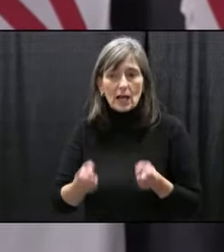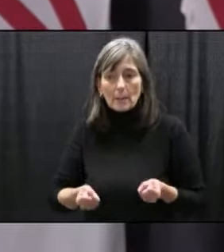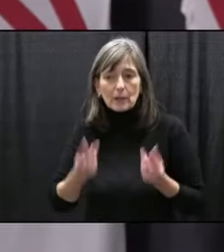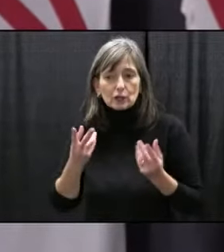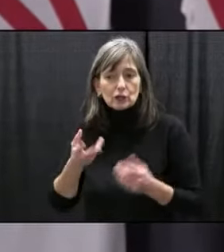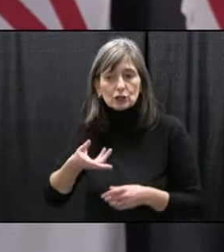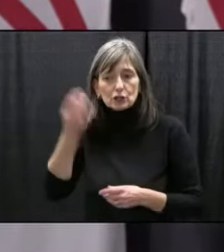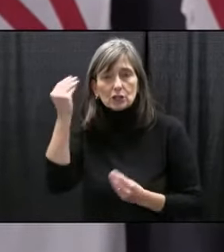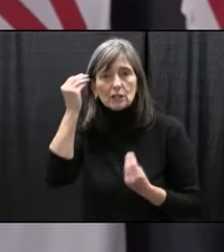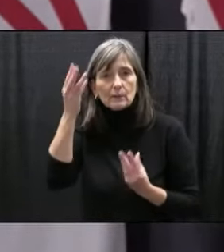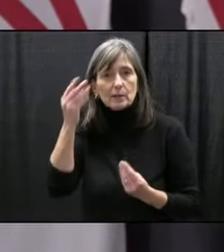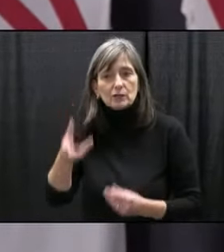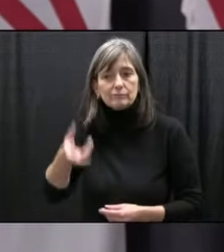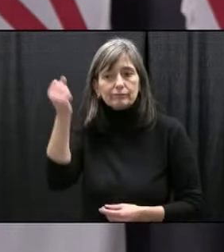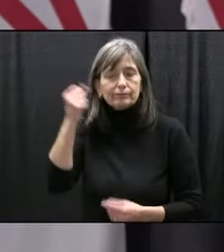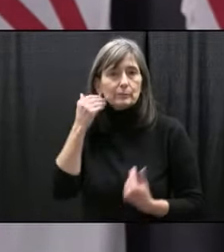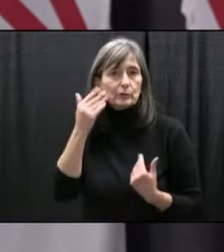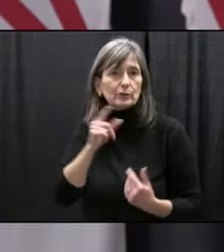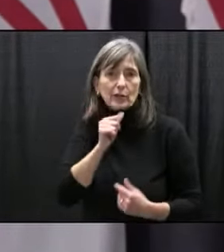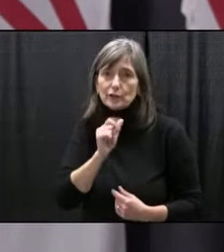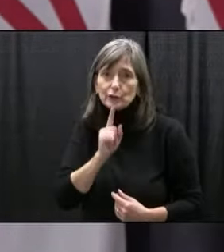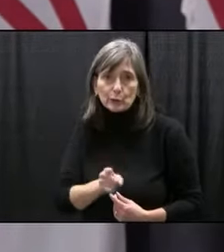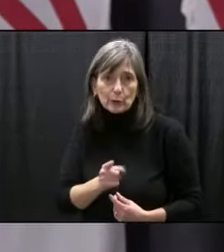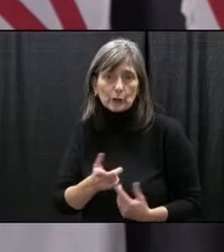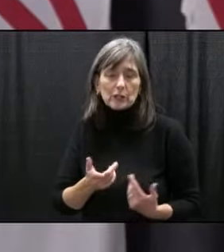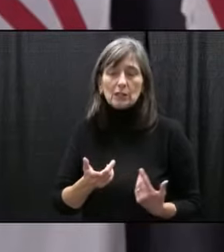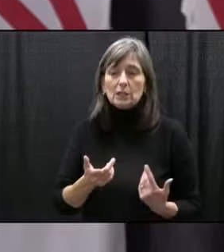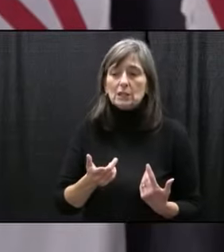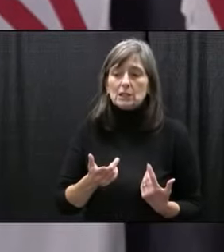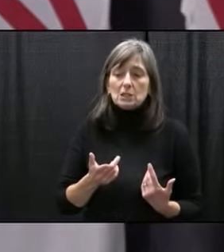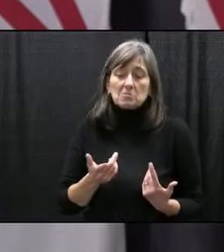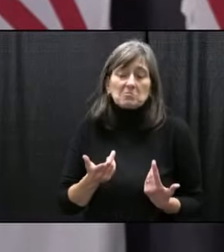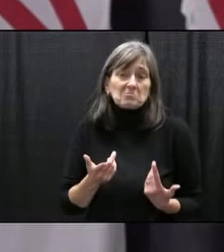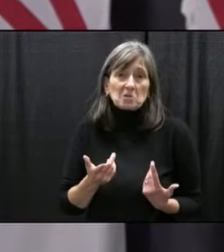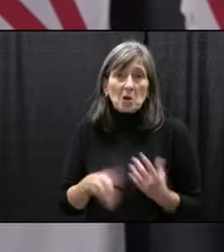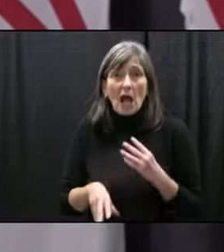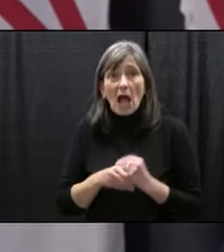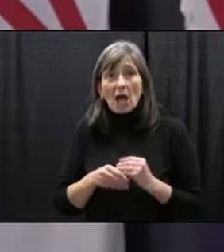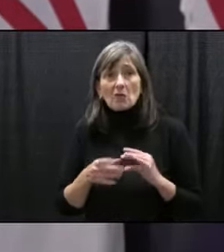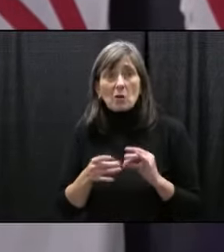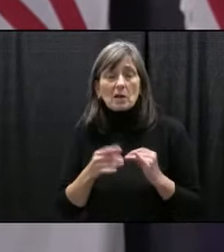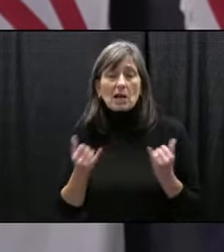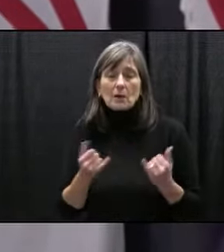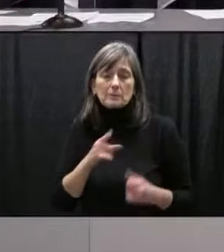we don't want to jeopardize it with further commentary here today.